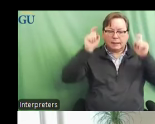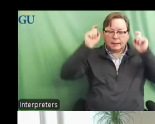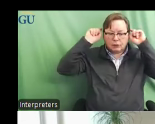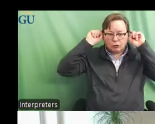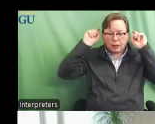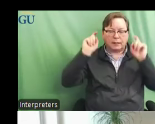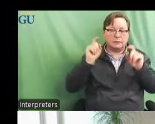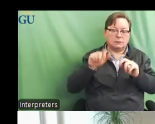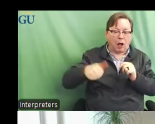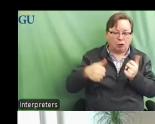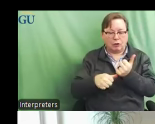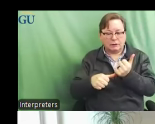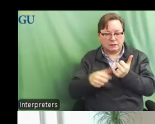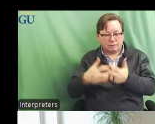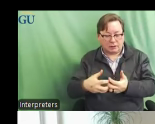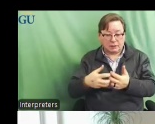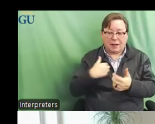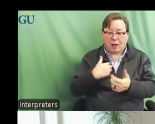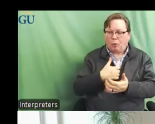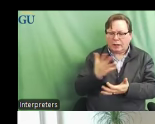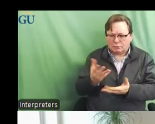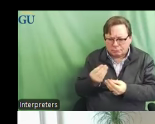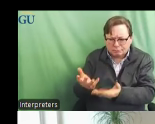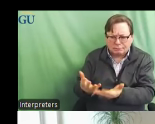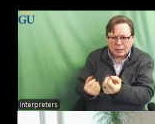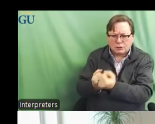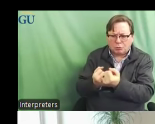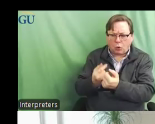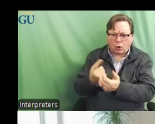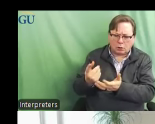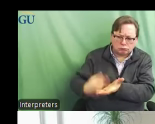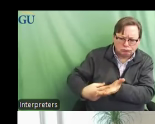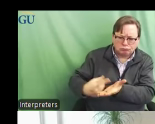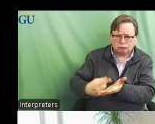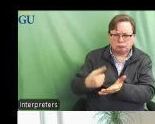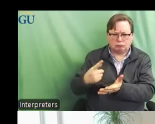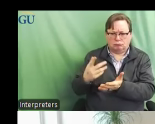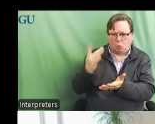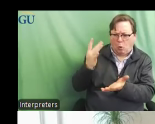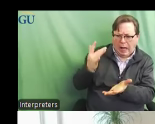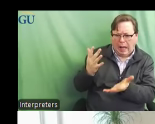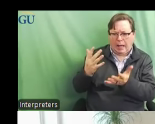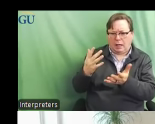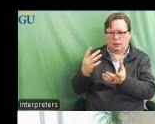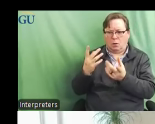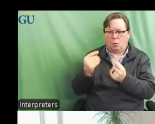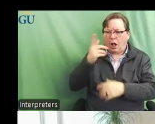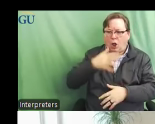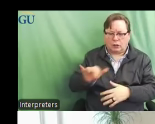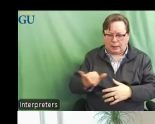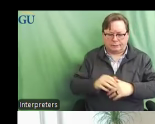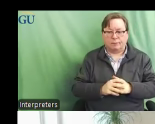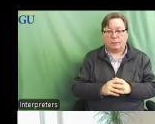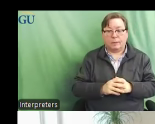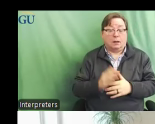an area that we could work through and support to talk about what that looks like. Some families have